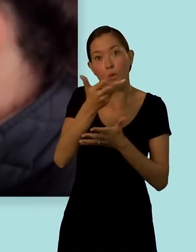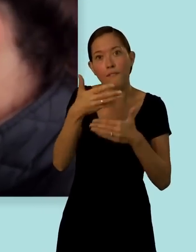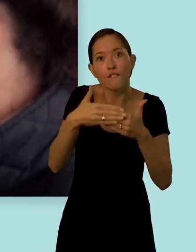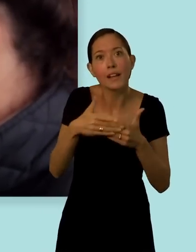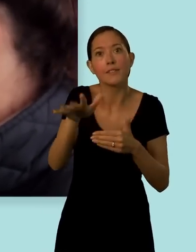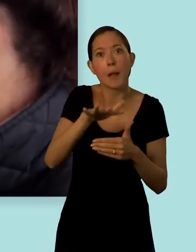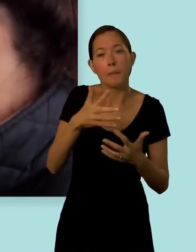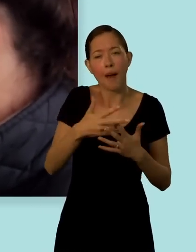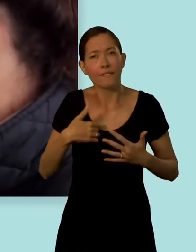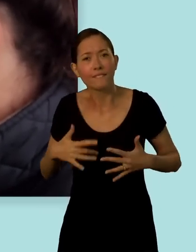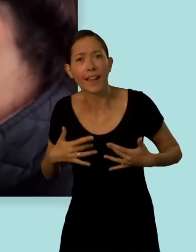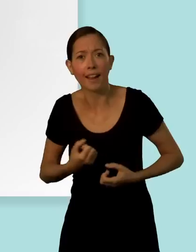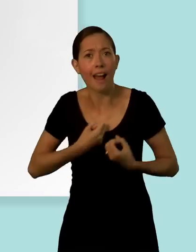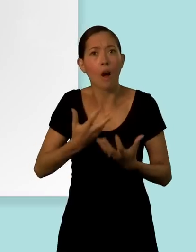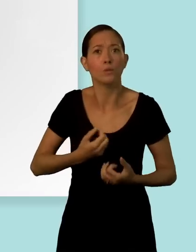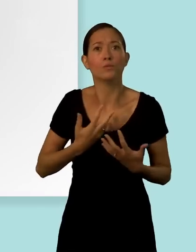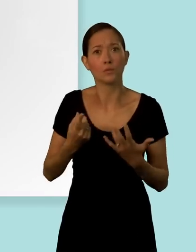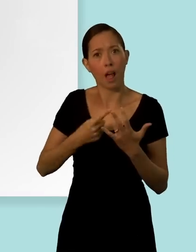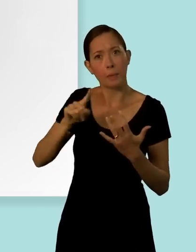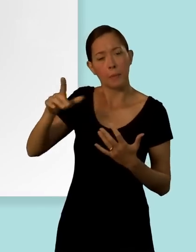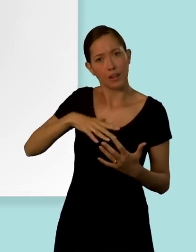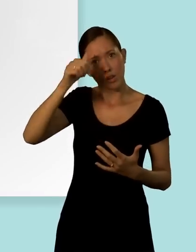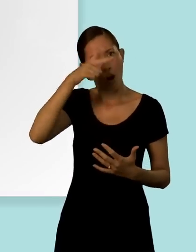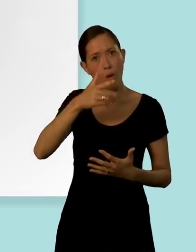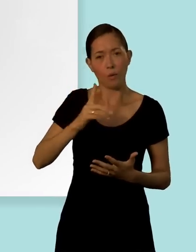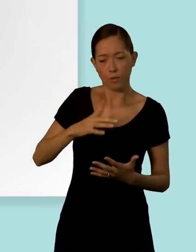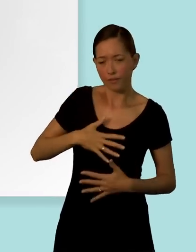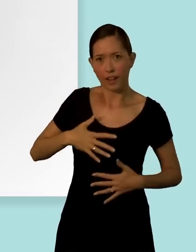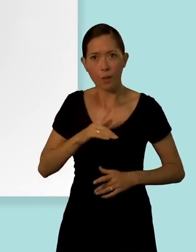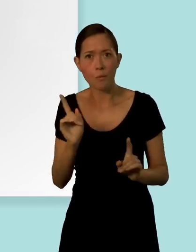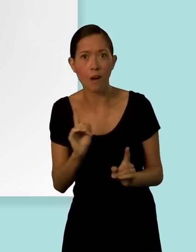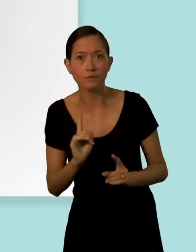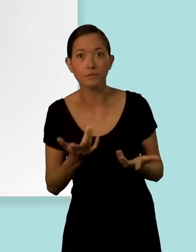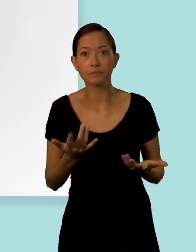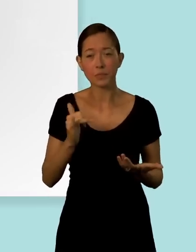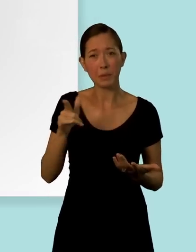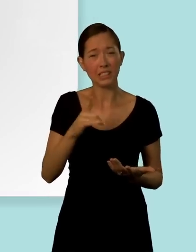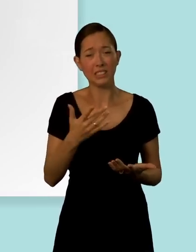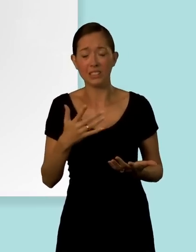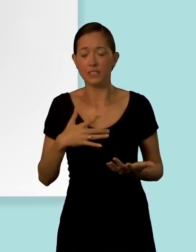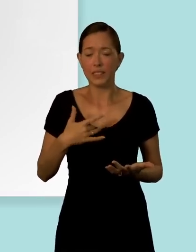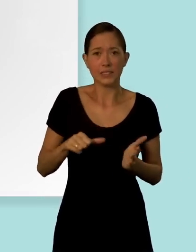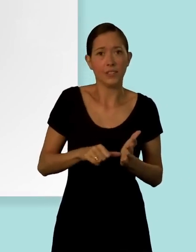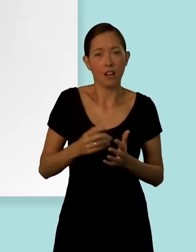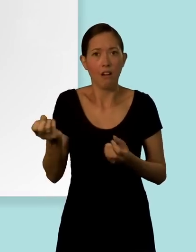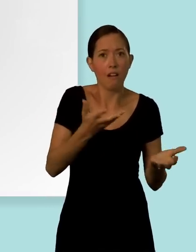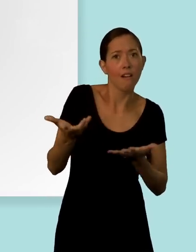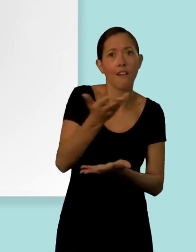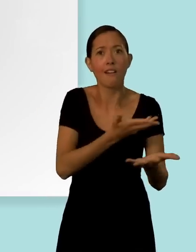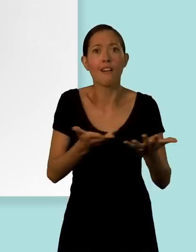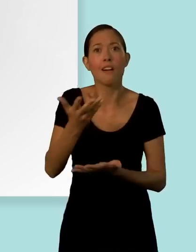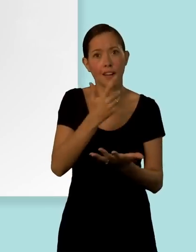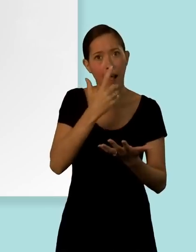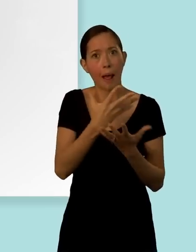need to understand what you're going through. They might be finding things hard too, so talking to them can help both you and them. There are